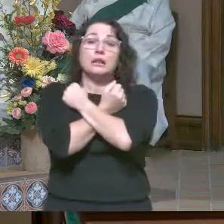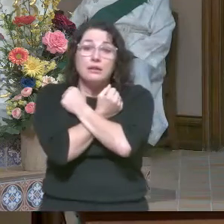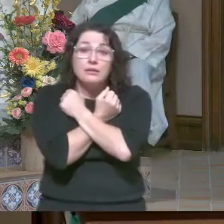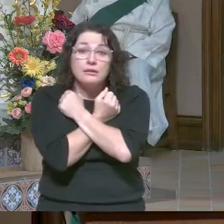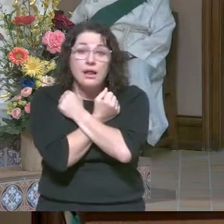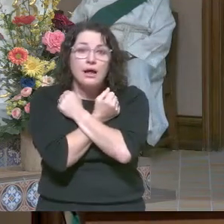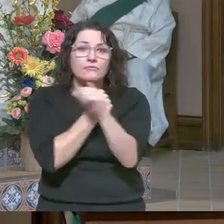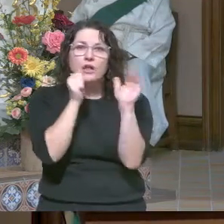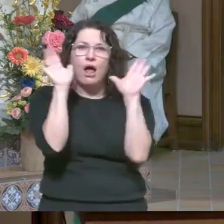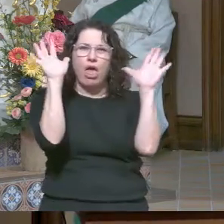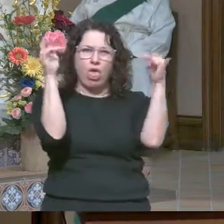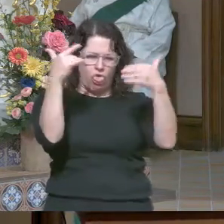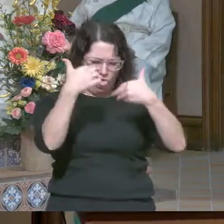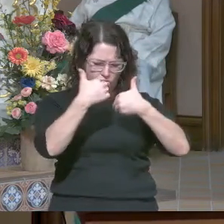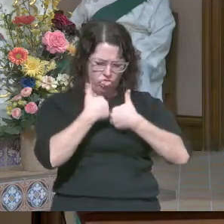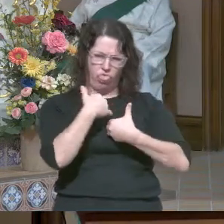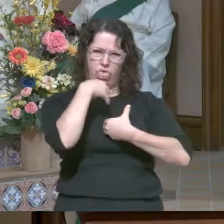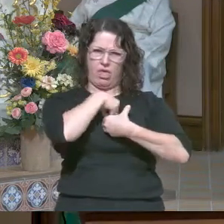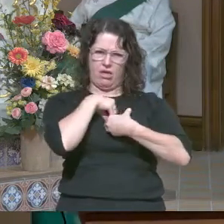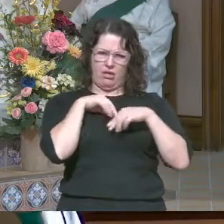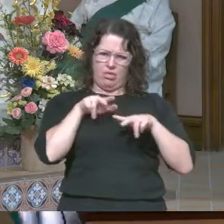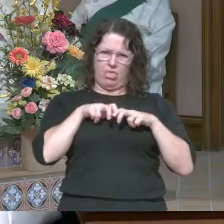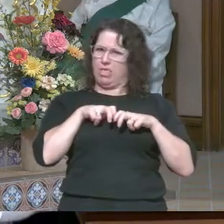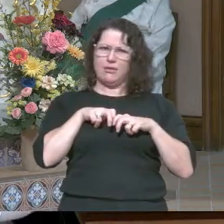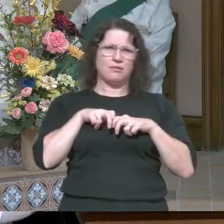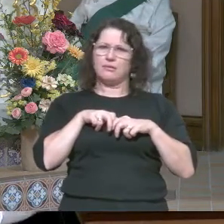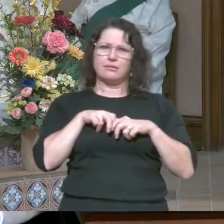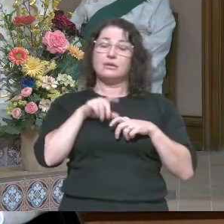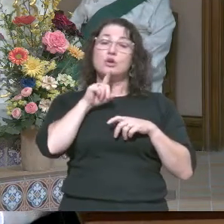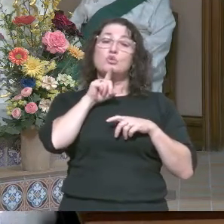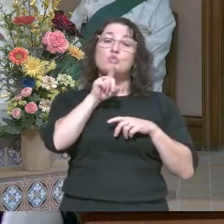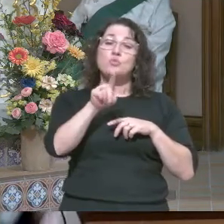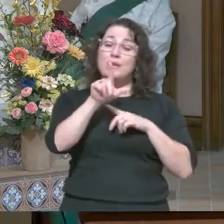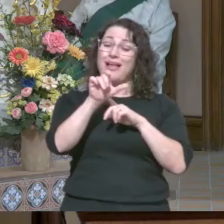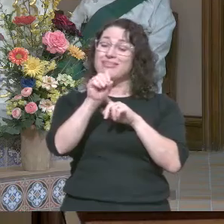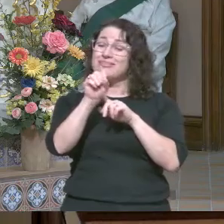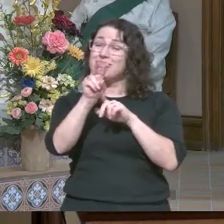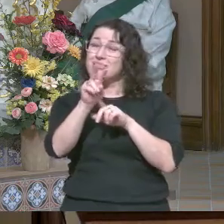look toward ourselves. Love looks outward.